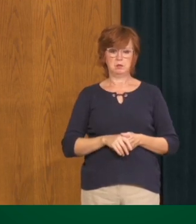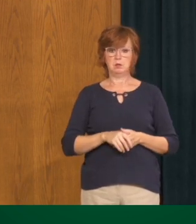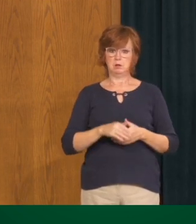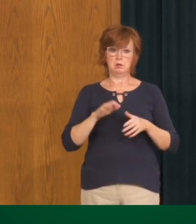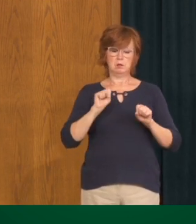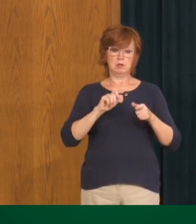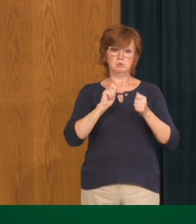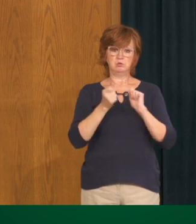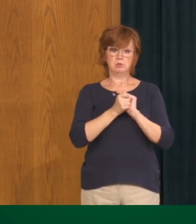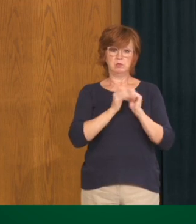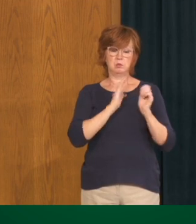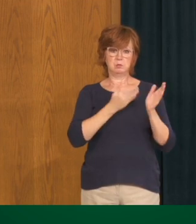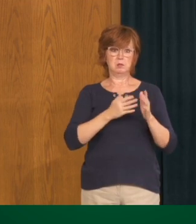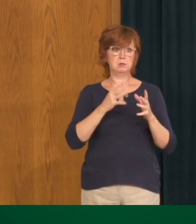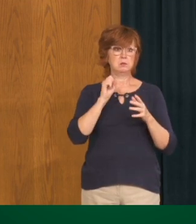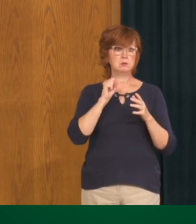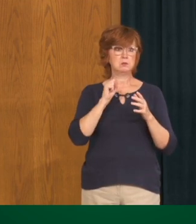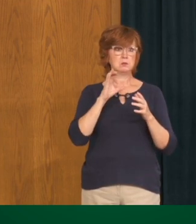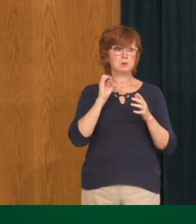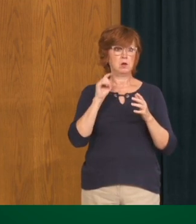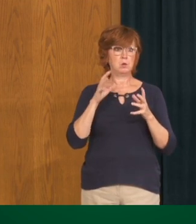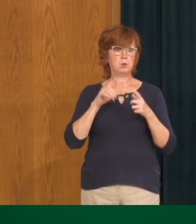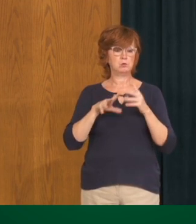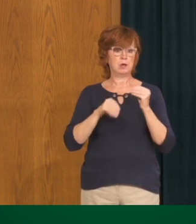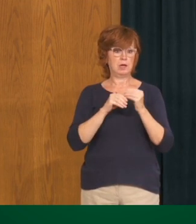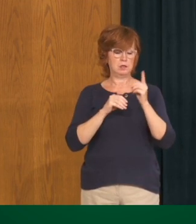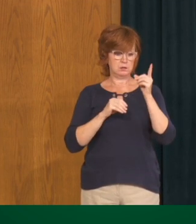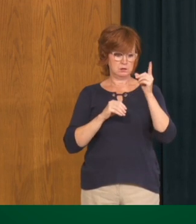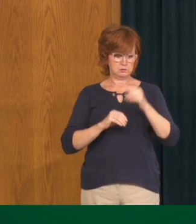to see if, Scott, you had anything to add to this?